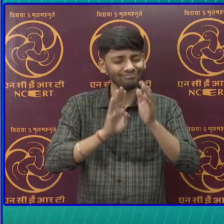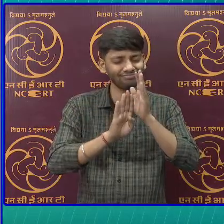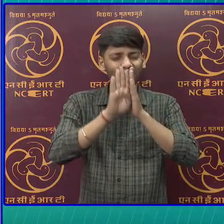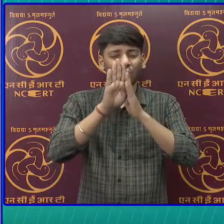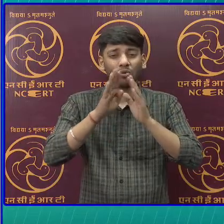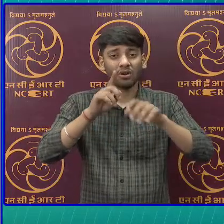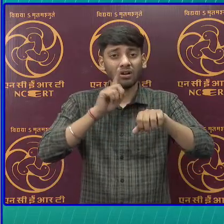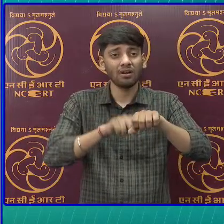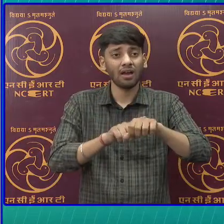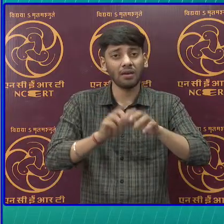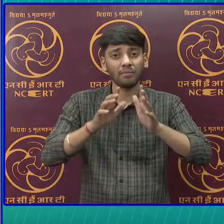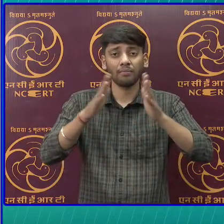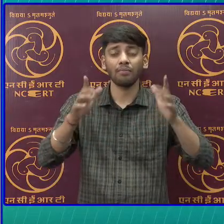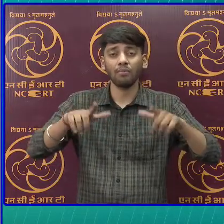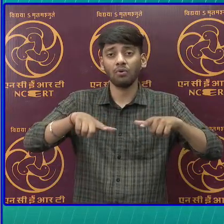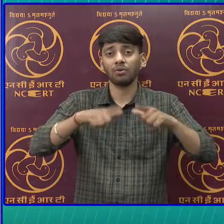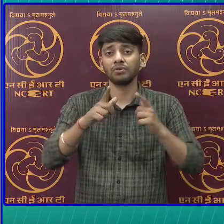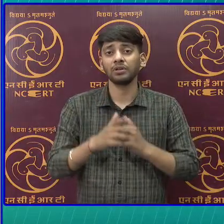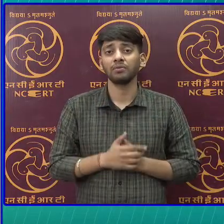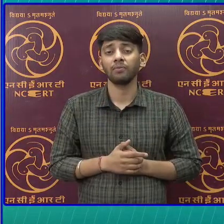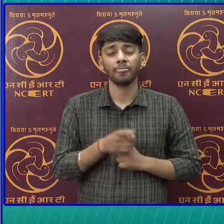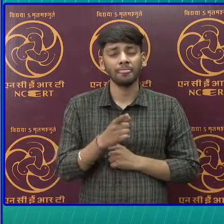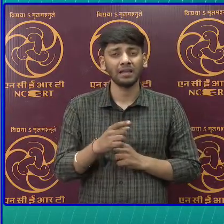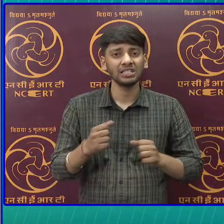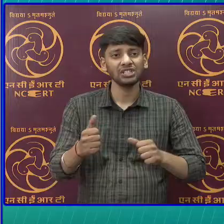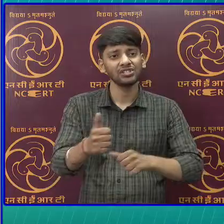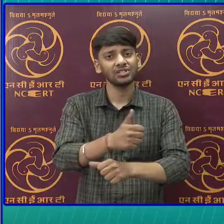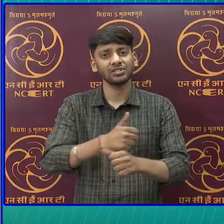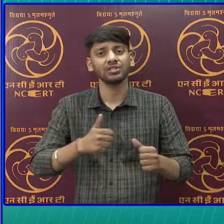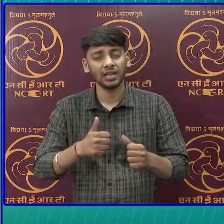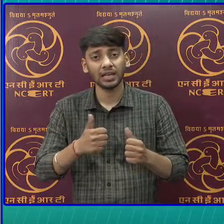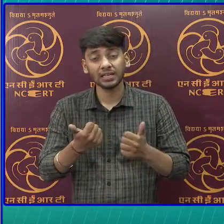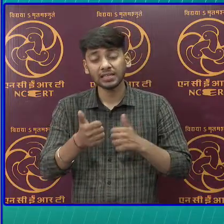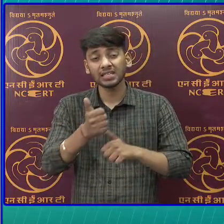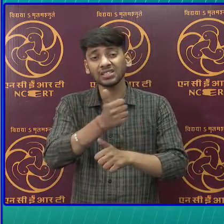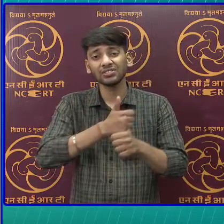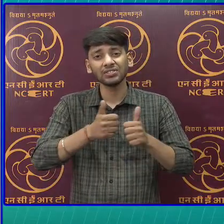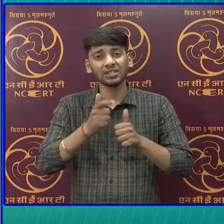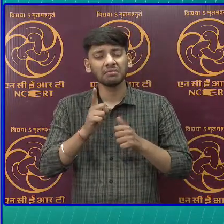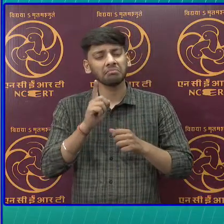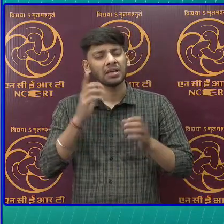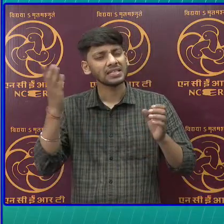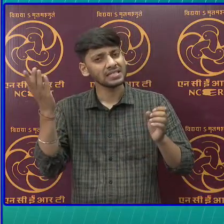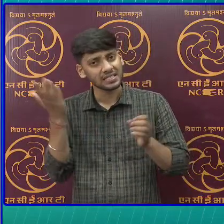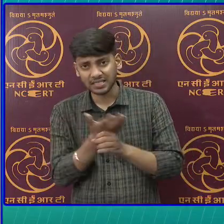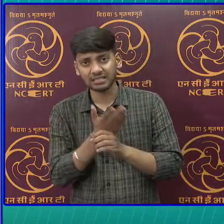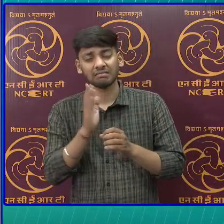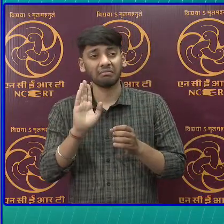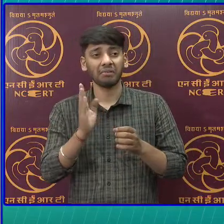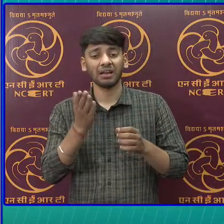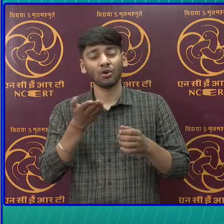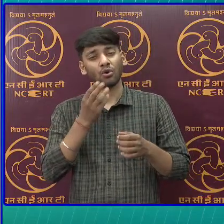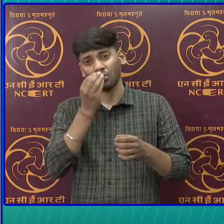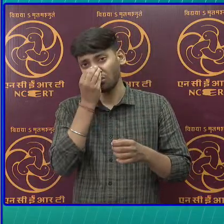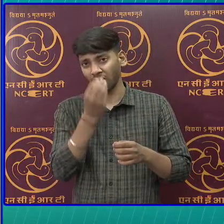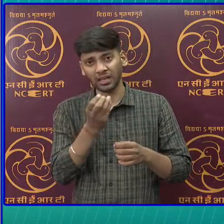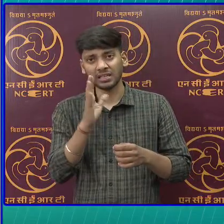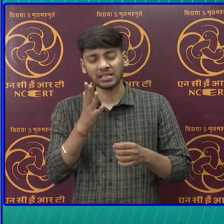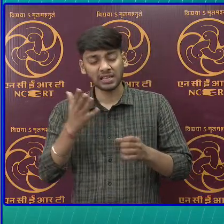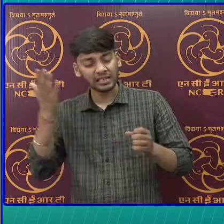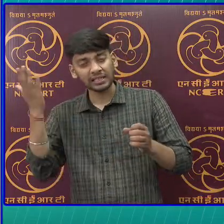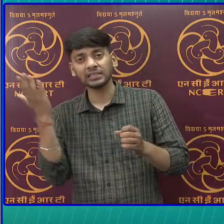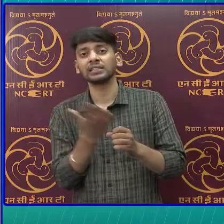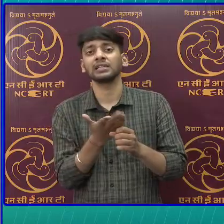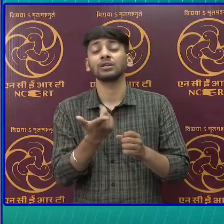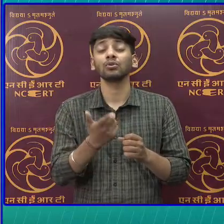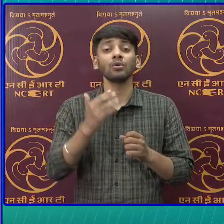So poet says it is challenging to kill a tree with a simple stab of knife.